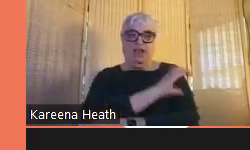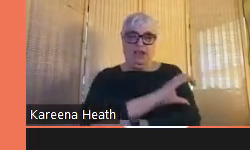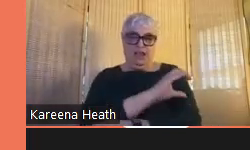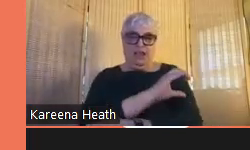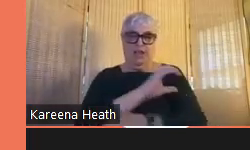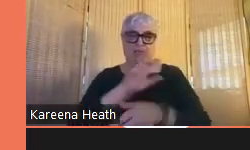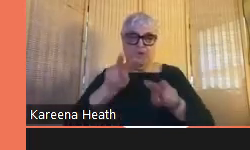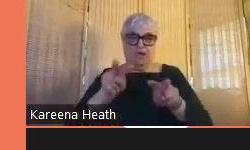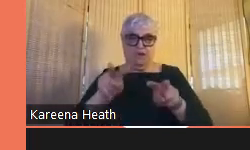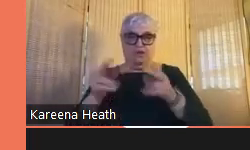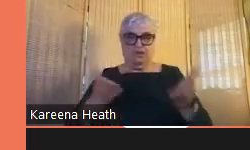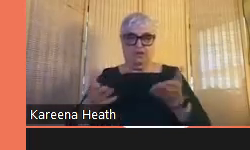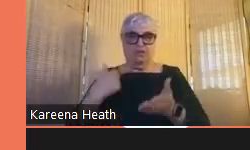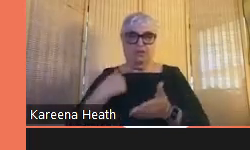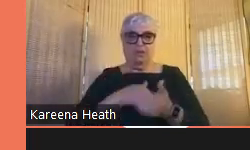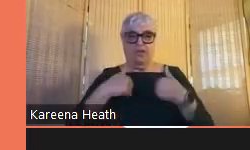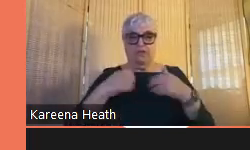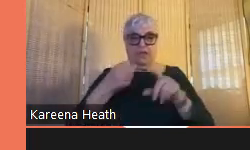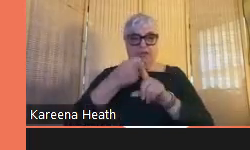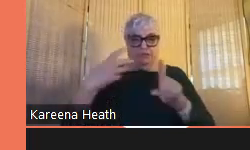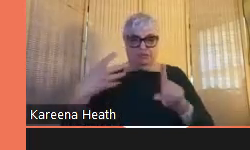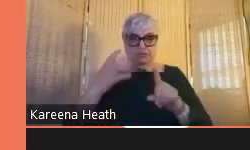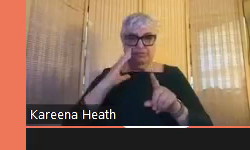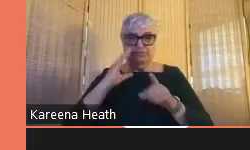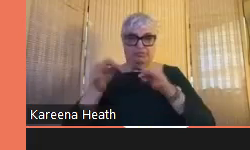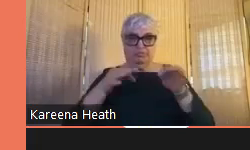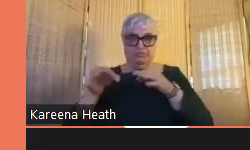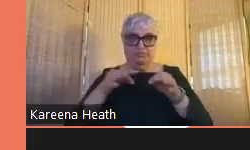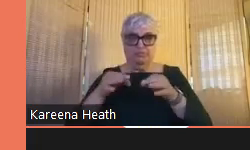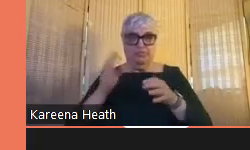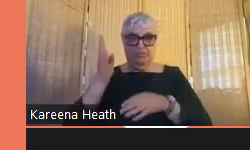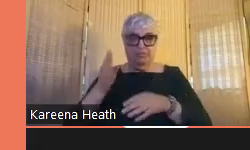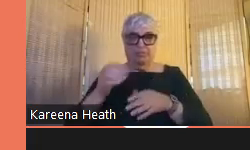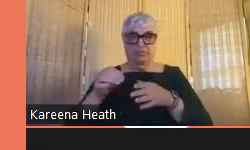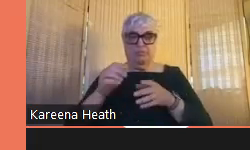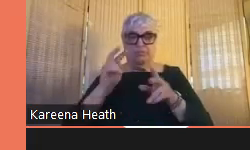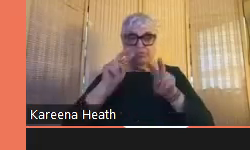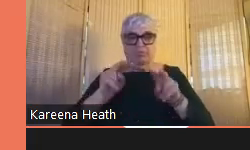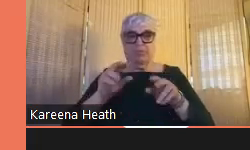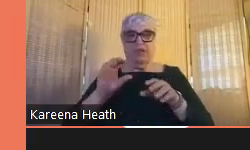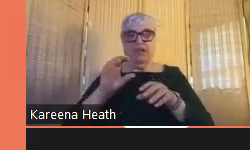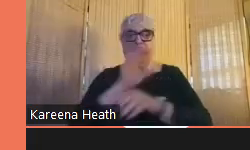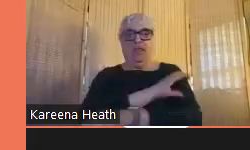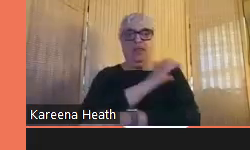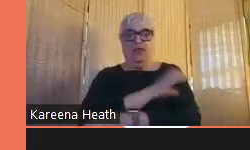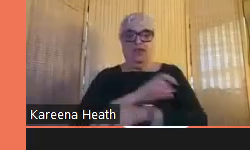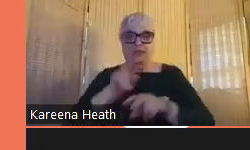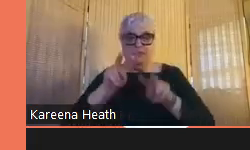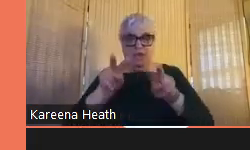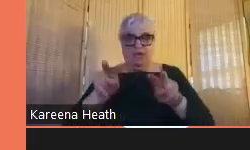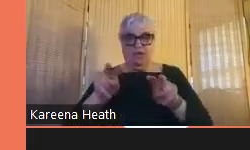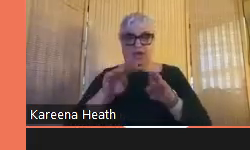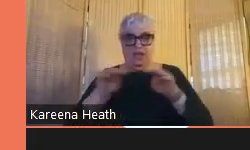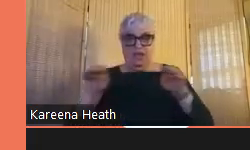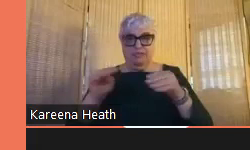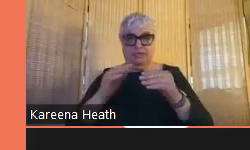services, and we do have that definition as we go through the presentation and start looking at clinically monitored levels of care. We'll talk about what that